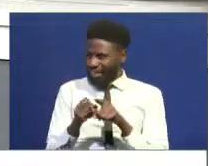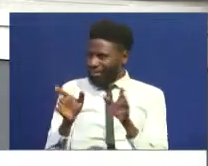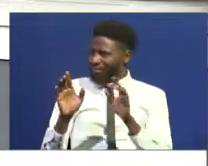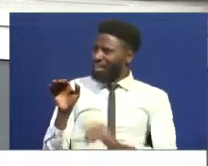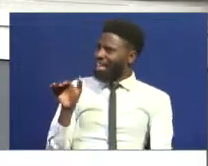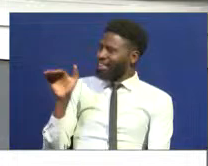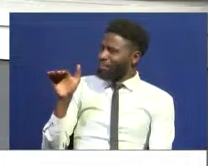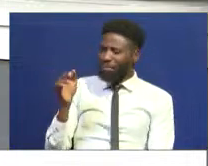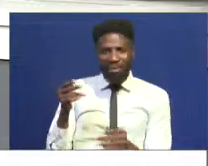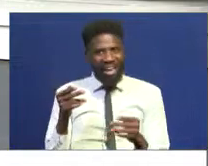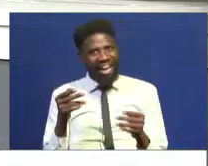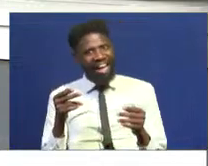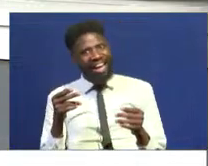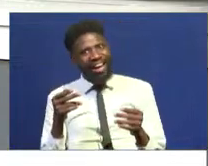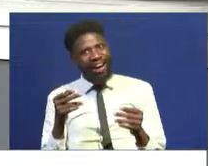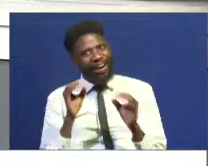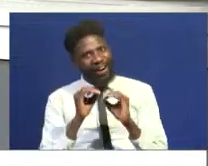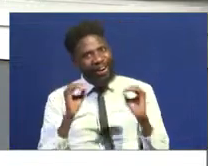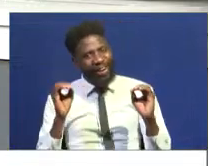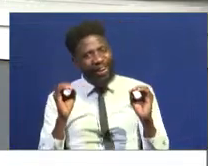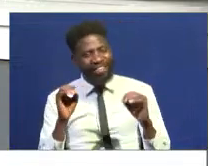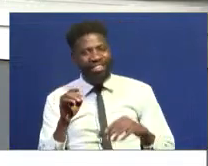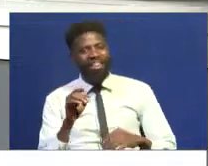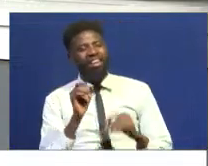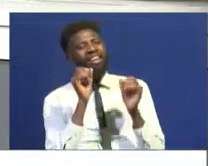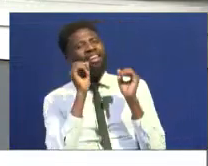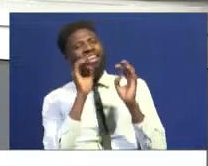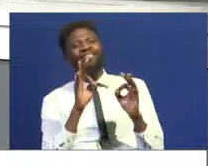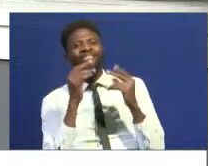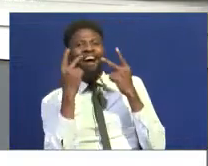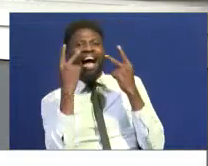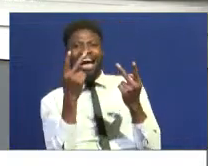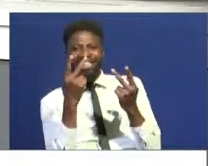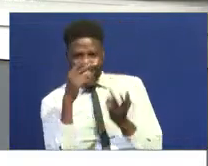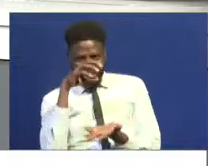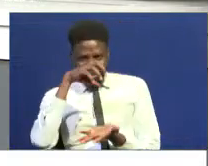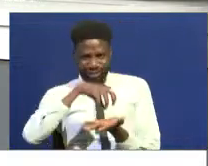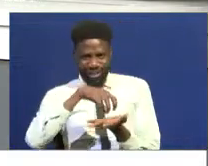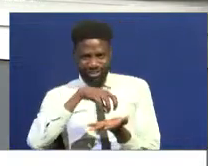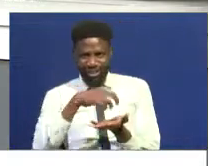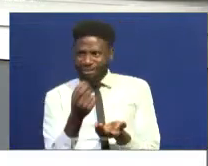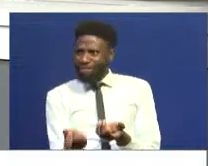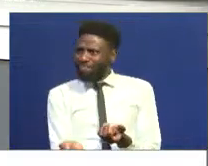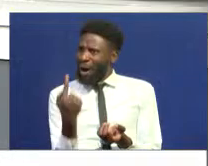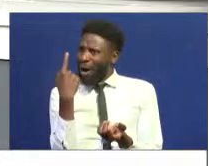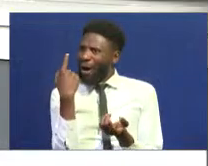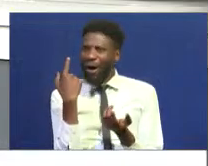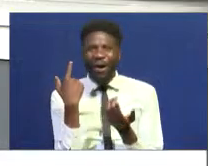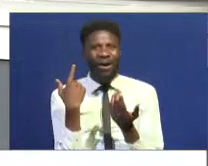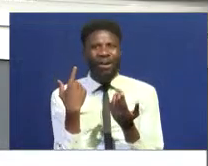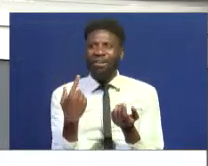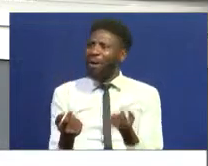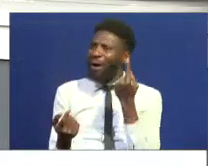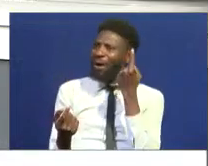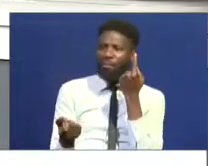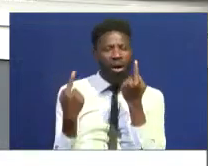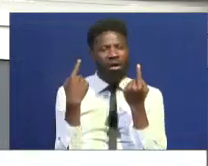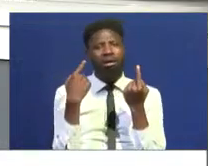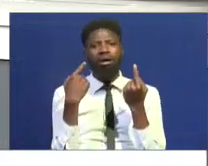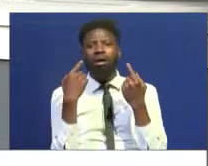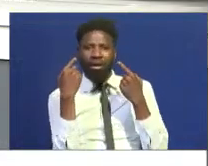When you look at this whole thing that is exploding and happening, you know, before our eyes, and when you're talking